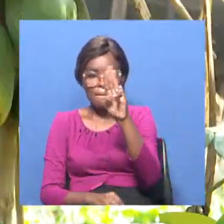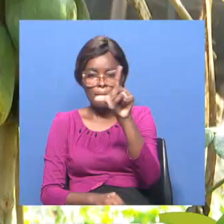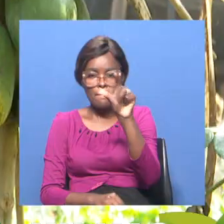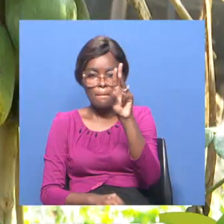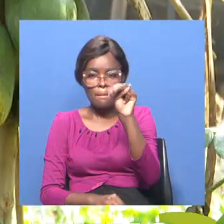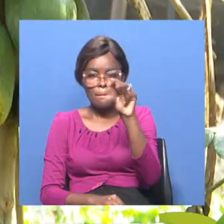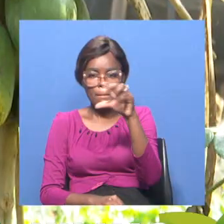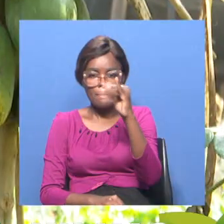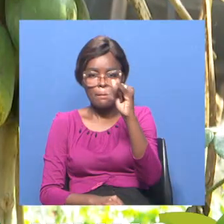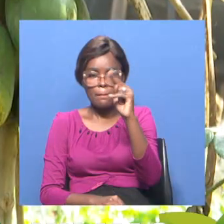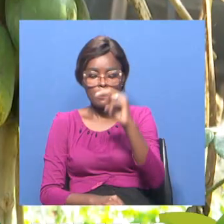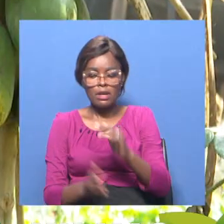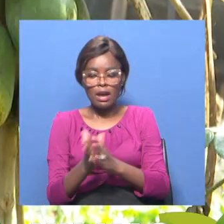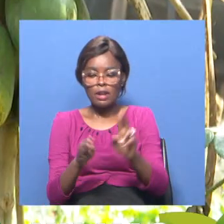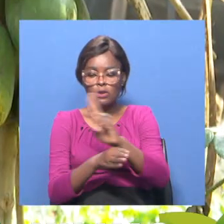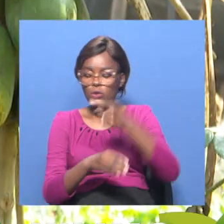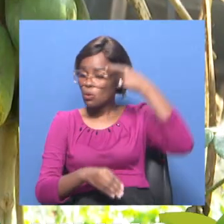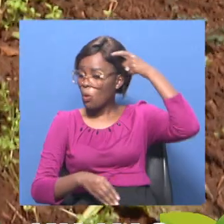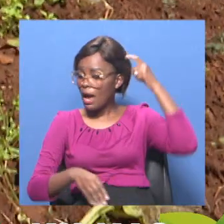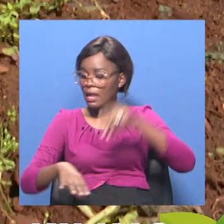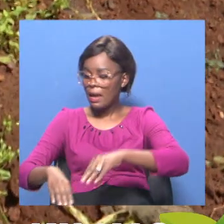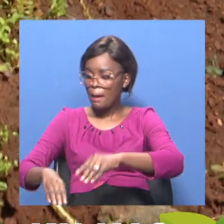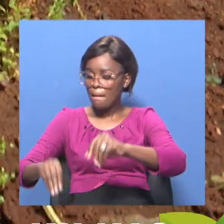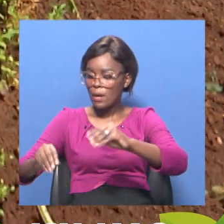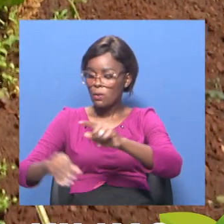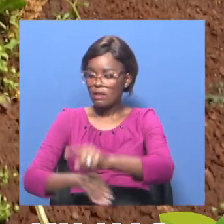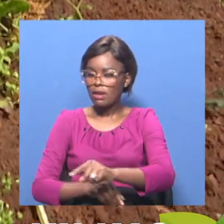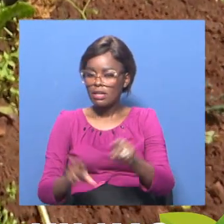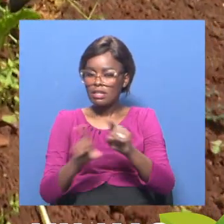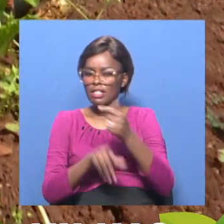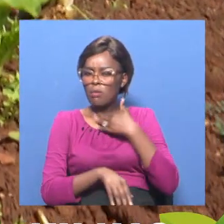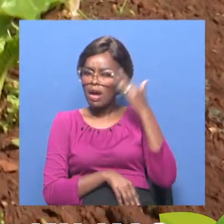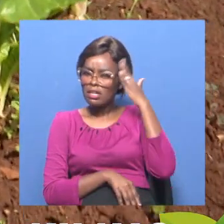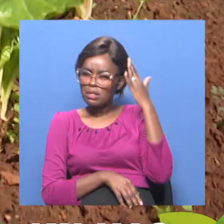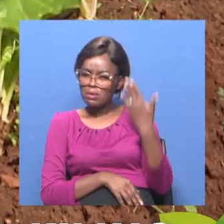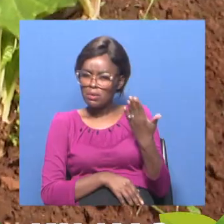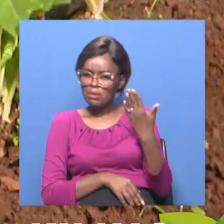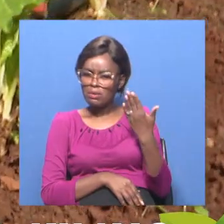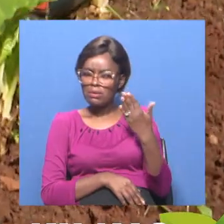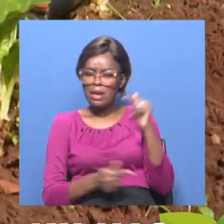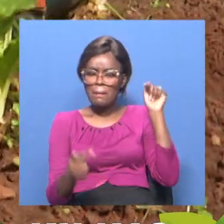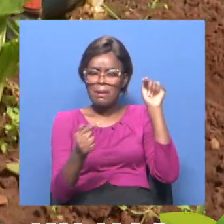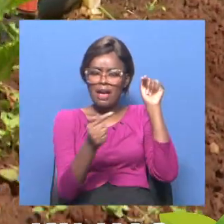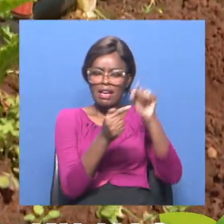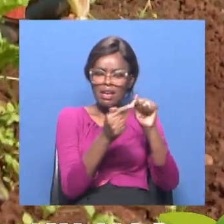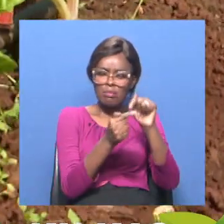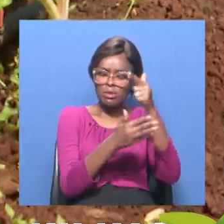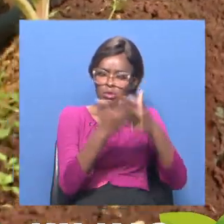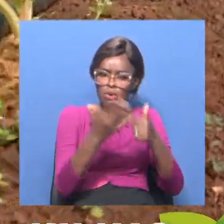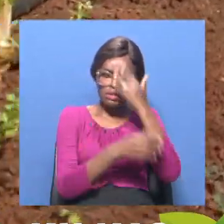mulching, we use more of organic manure there. And also, I'm just curious to know what's the end game for this,